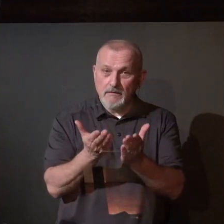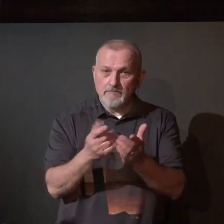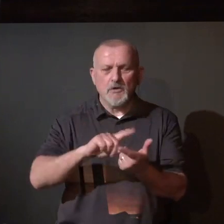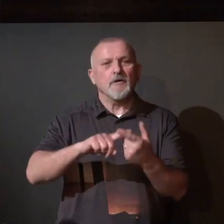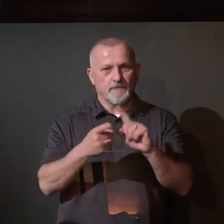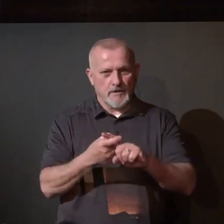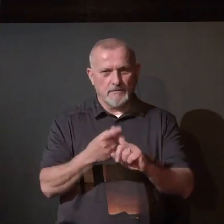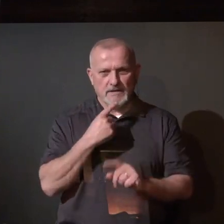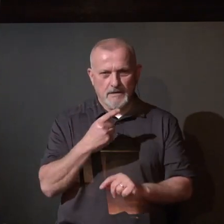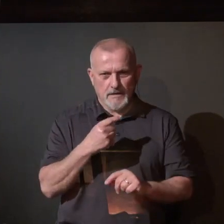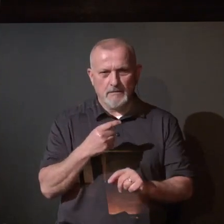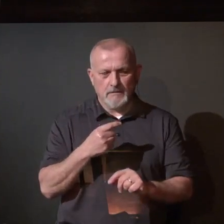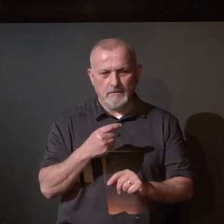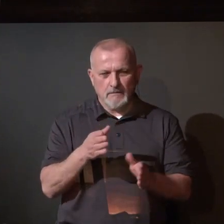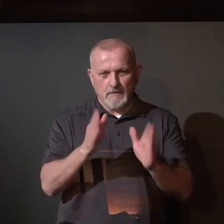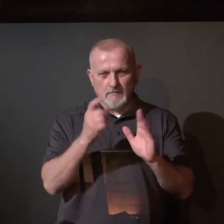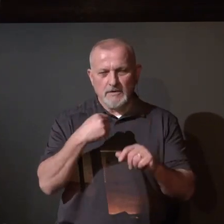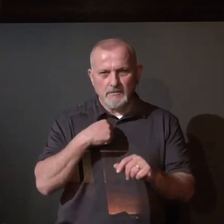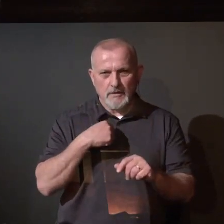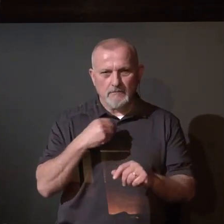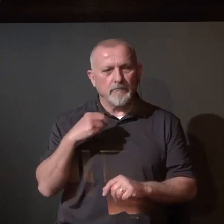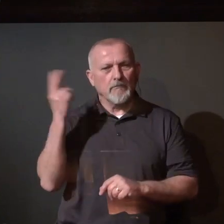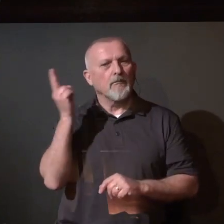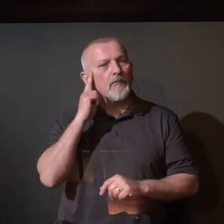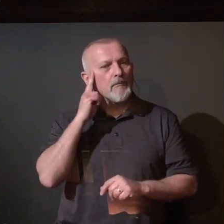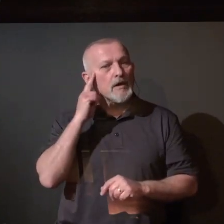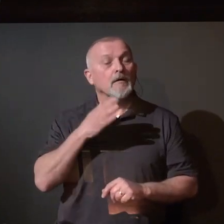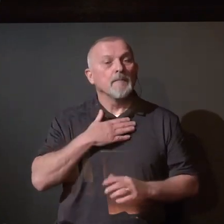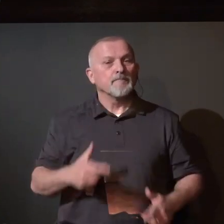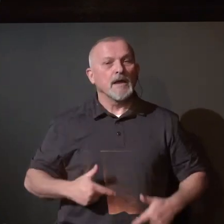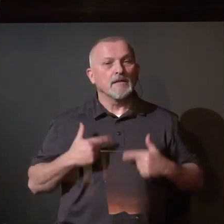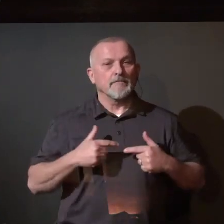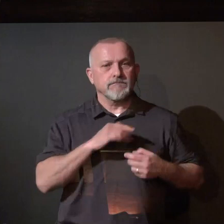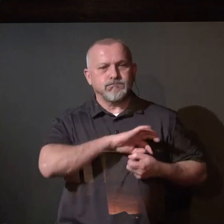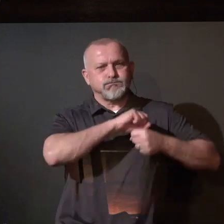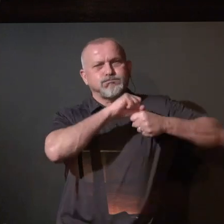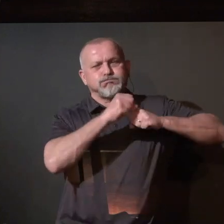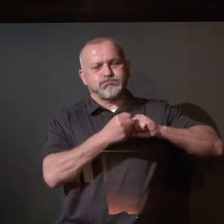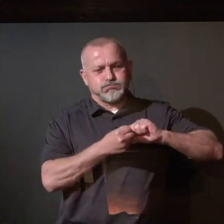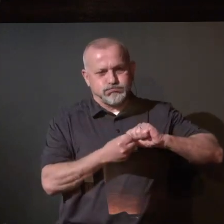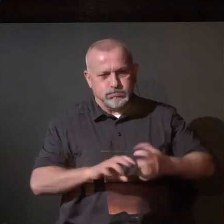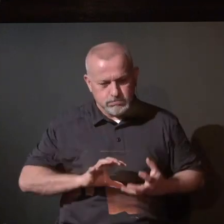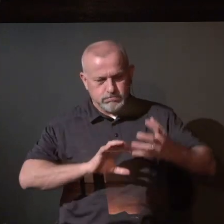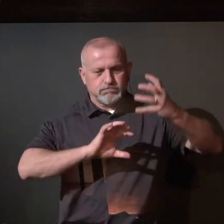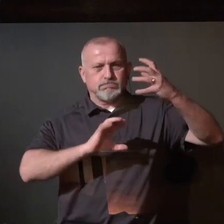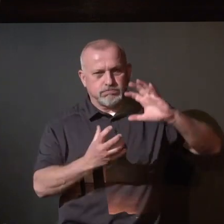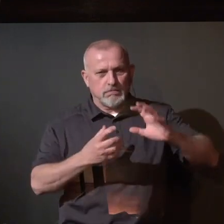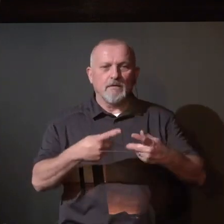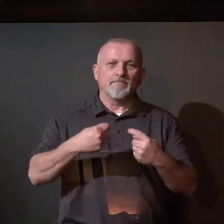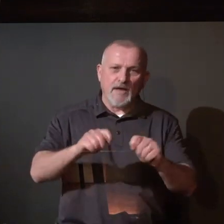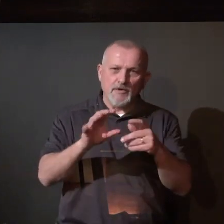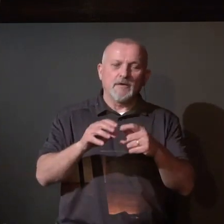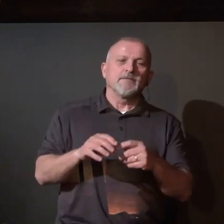They're your friend, and they say, hey, listen, my life's broken. I've tried to fix it in so many different ways, and every time I try to fix